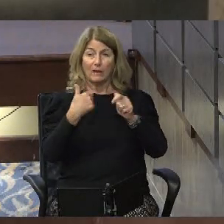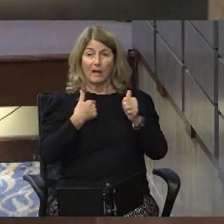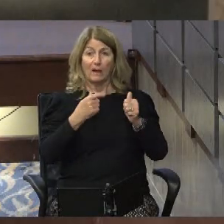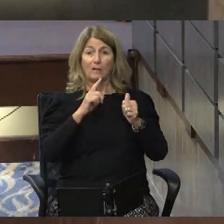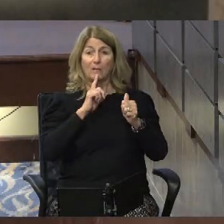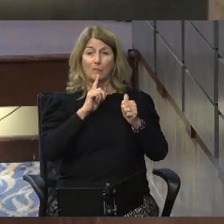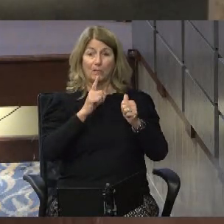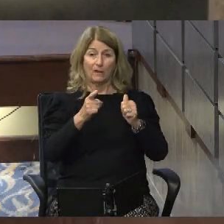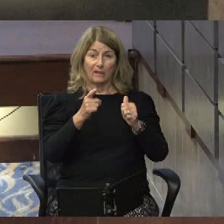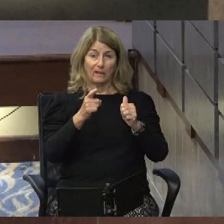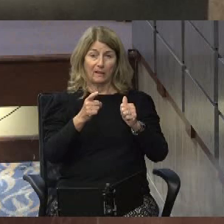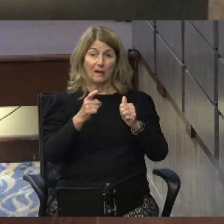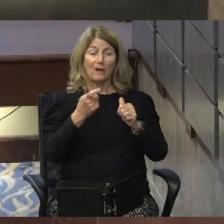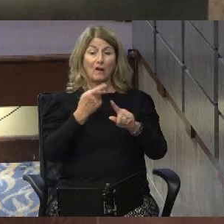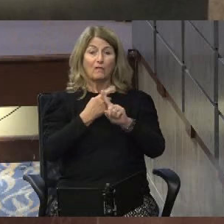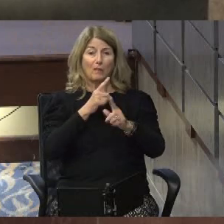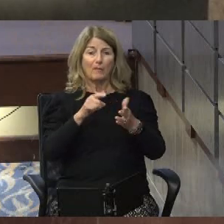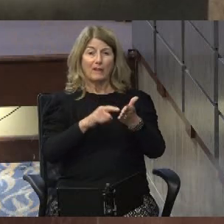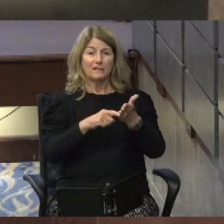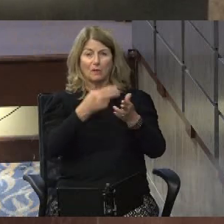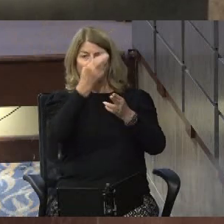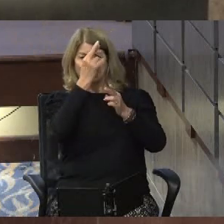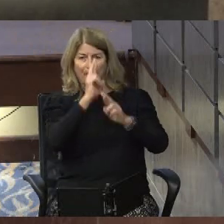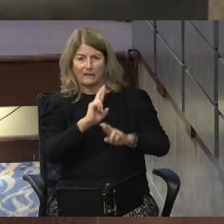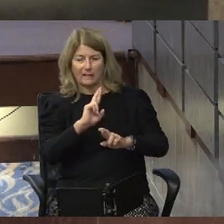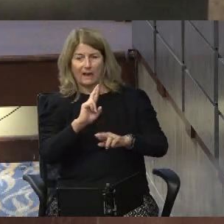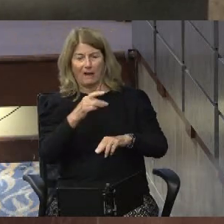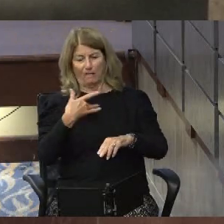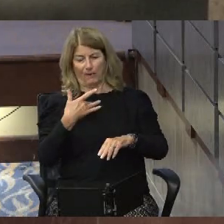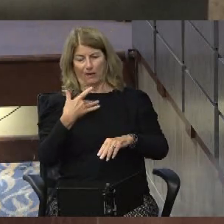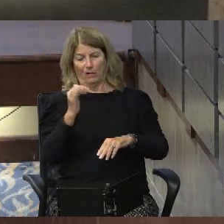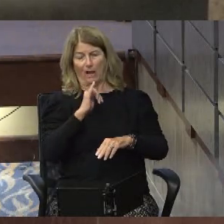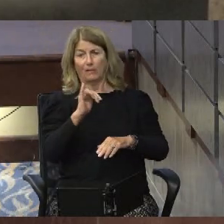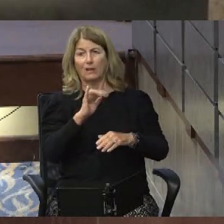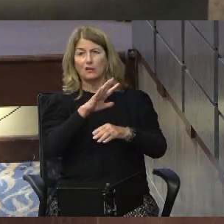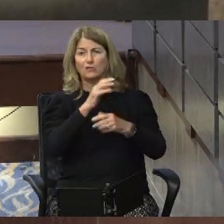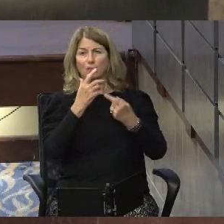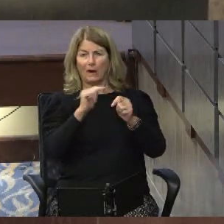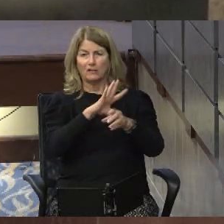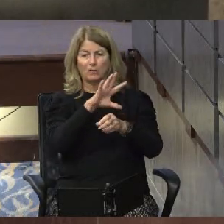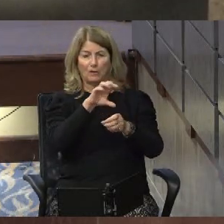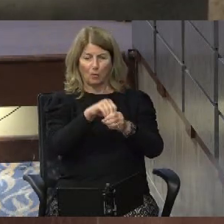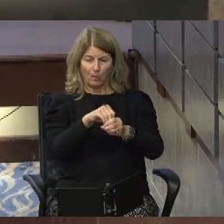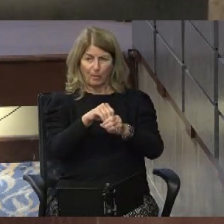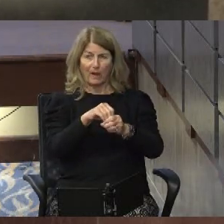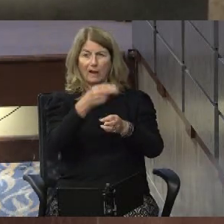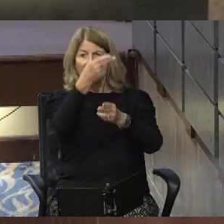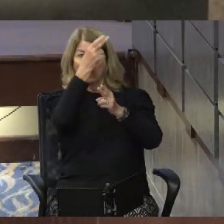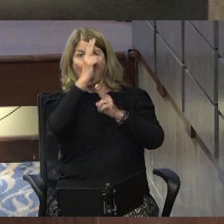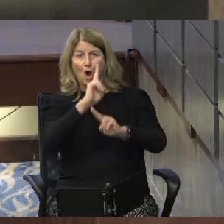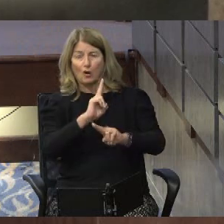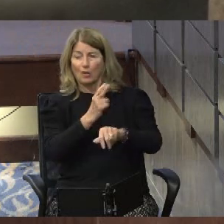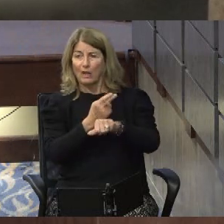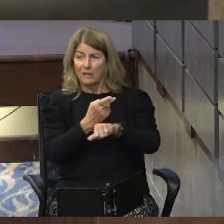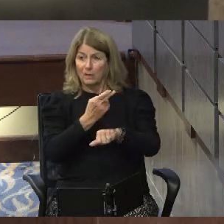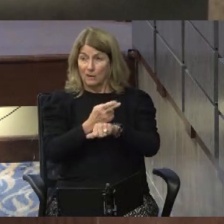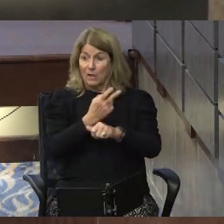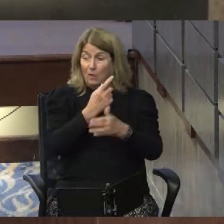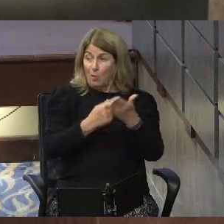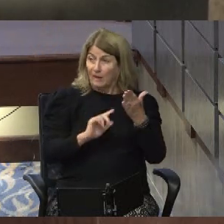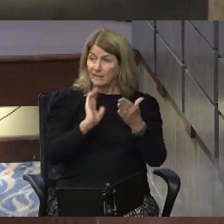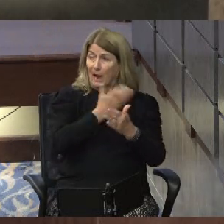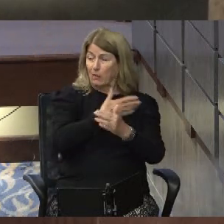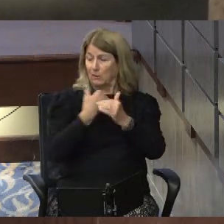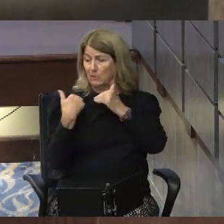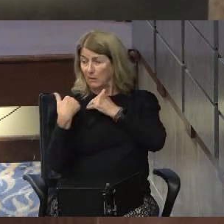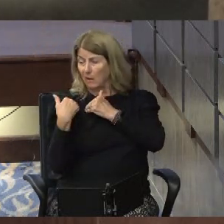this council member, respectfully feel like they're really trying to incorporate and honor the history. And I think what's incumbent on us is